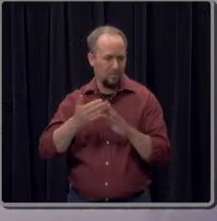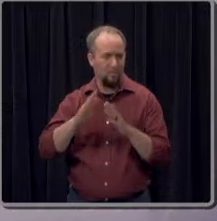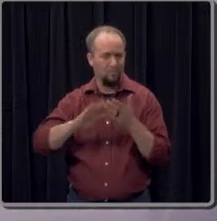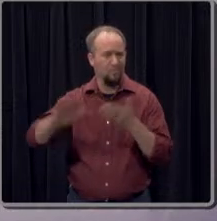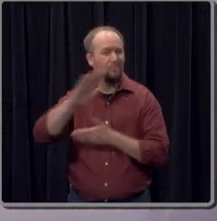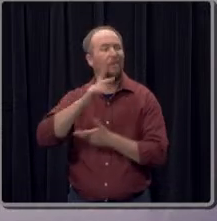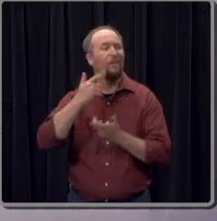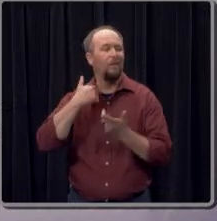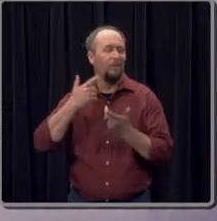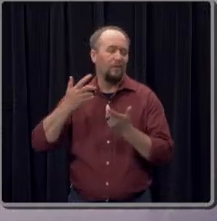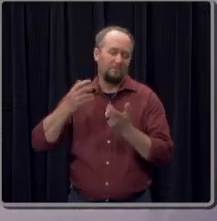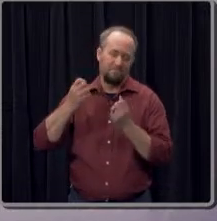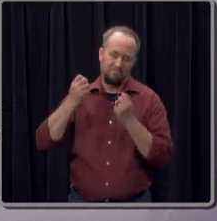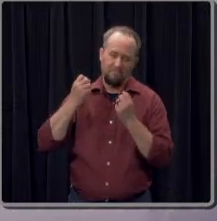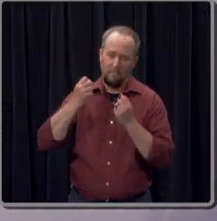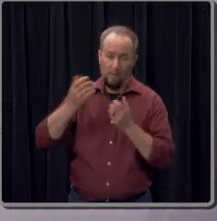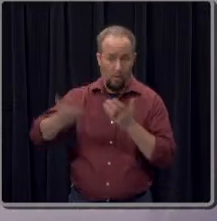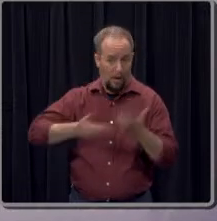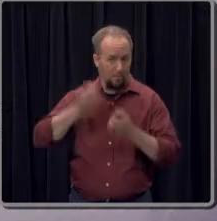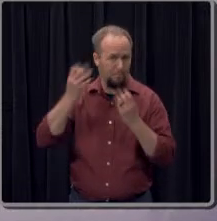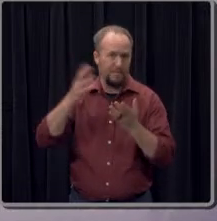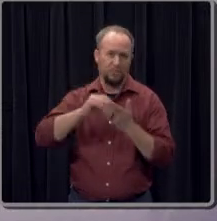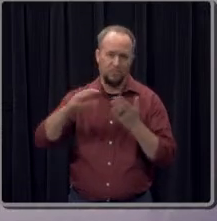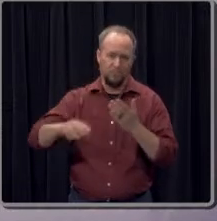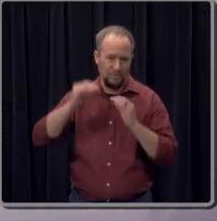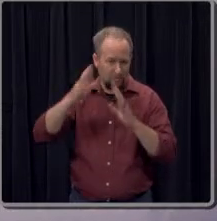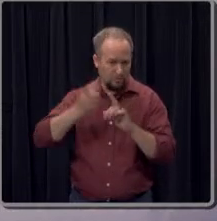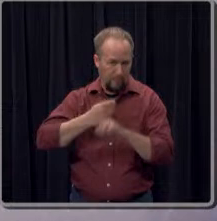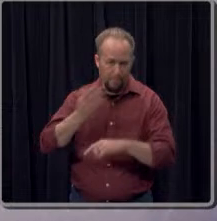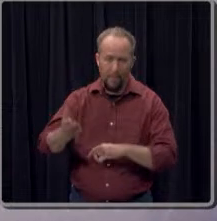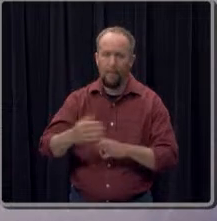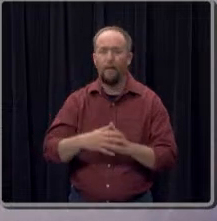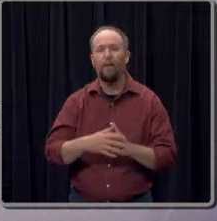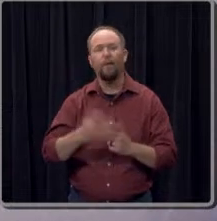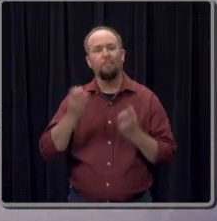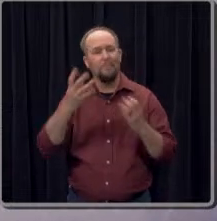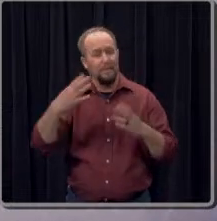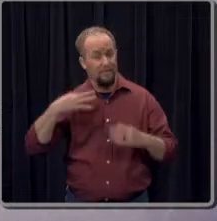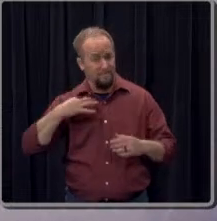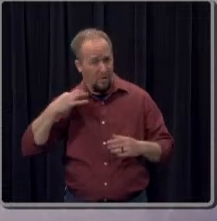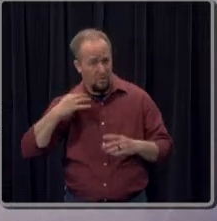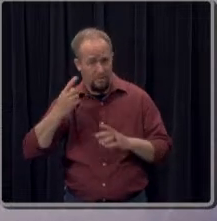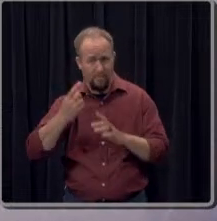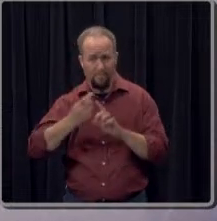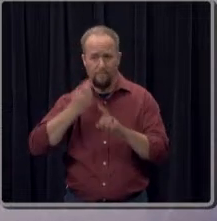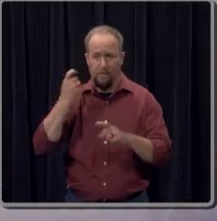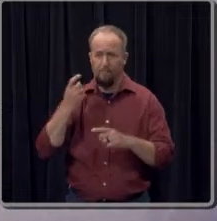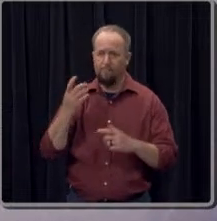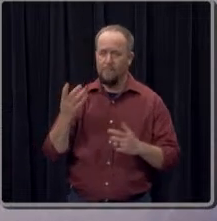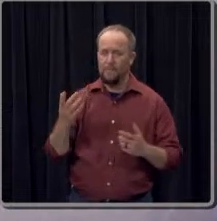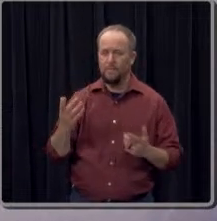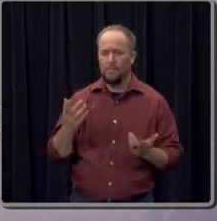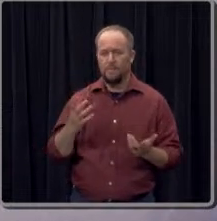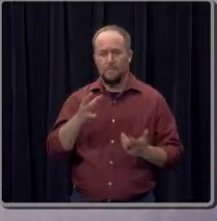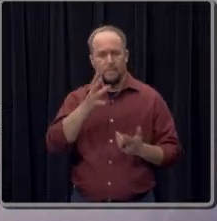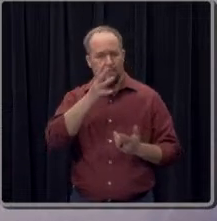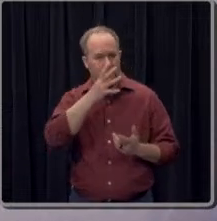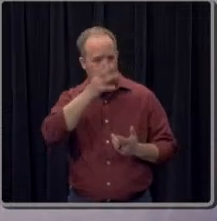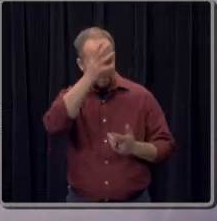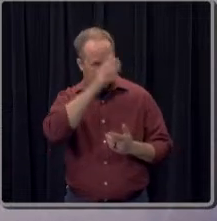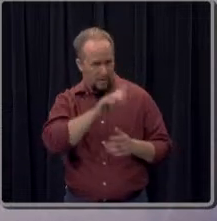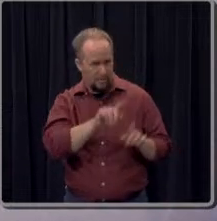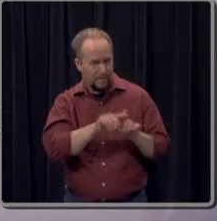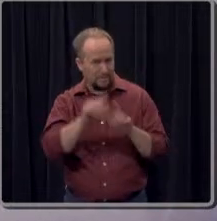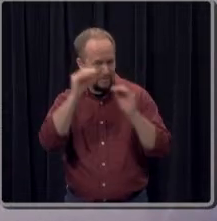there, and we've hired lots of our student teachers from there. We have volunteers from parents as teachers on